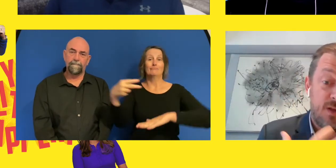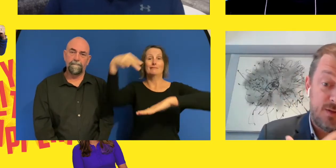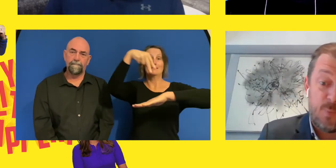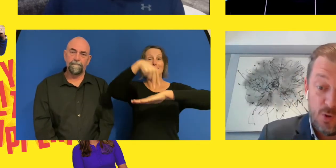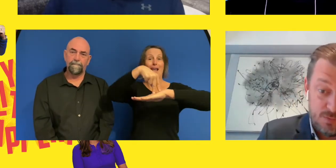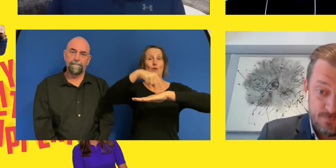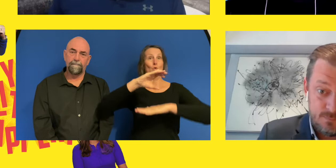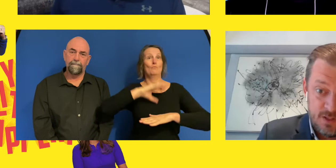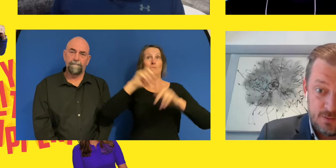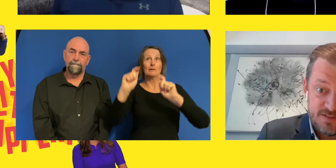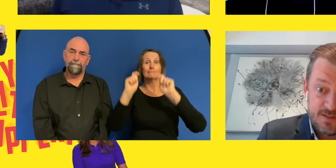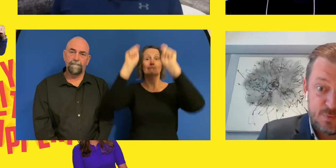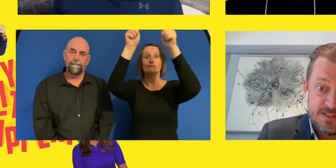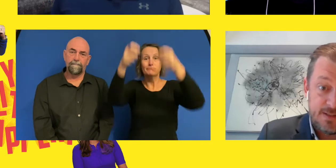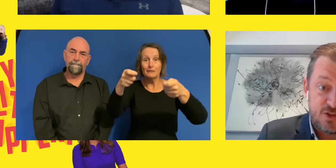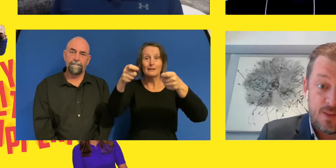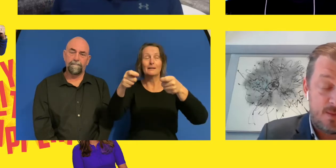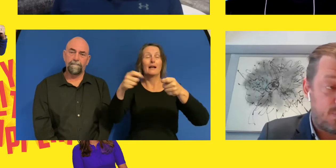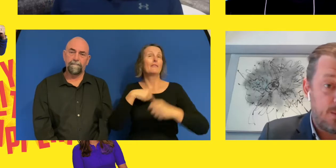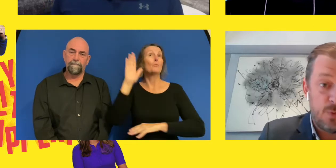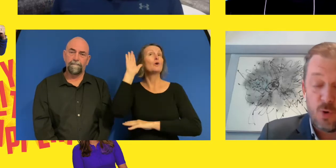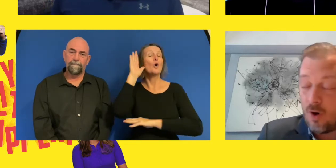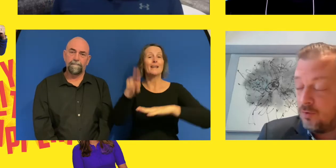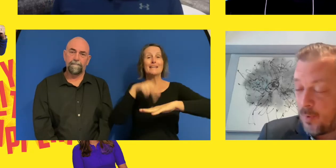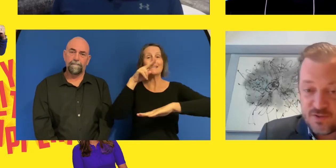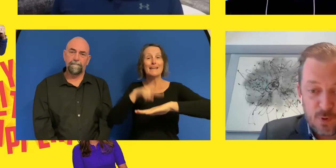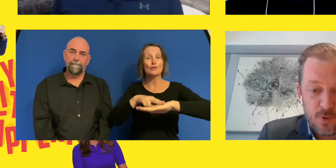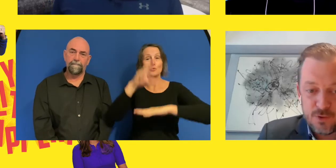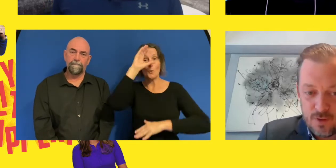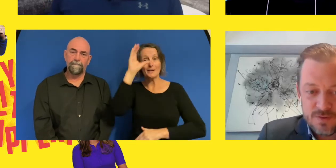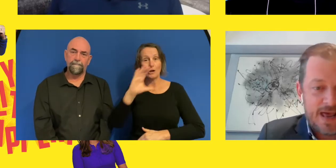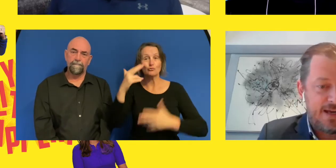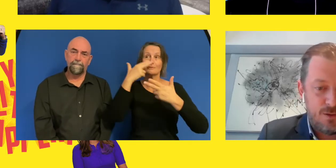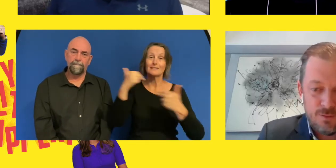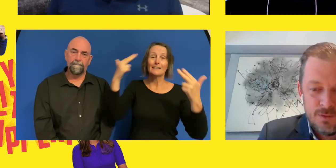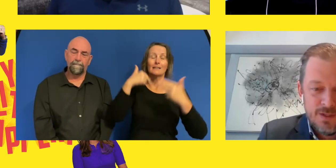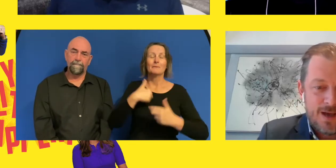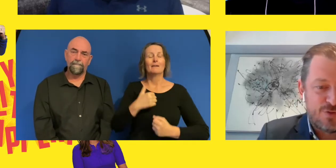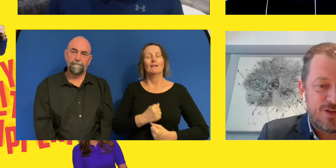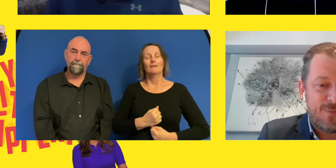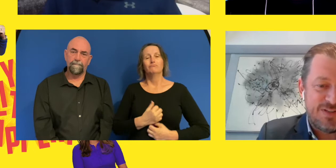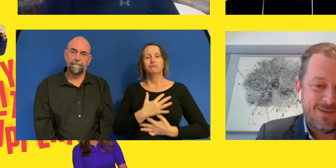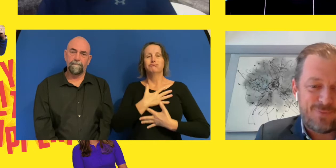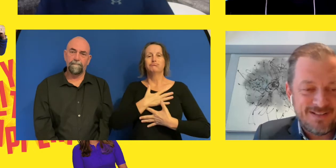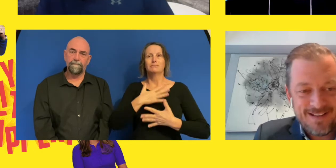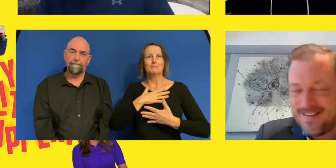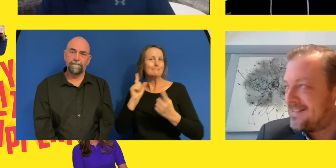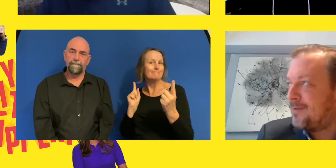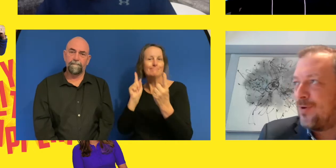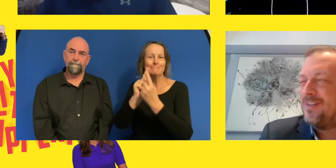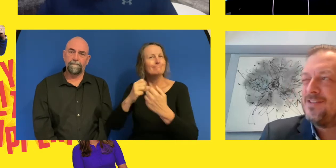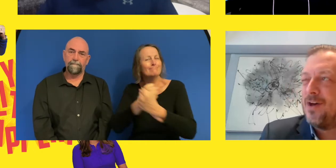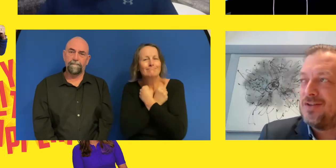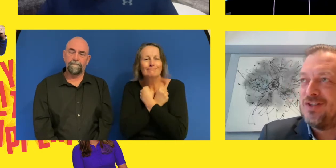upon the podium to listen to the Brazilian national anthem with them. We broke all the possible protocols. I know I was not the IPC president at